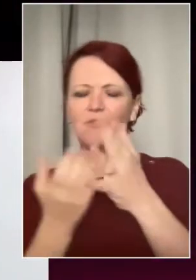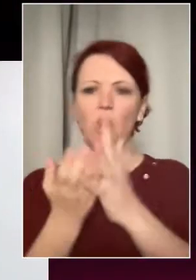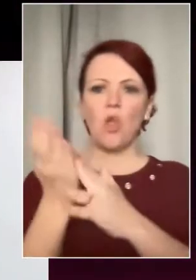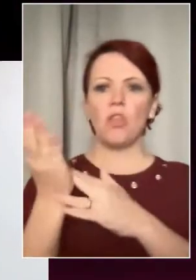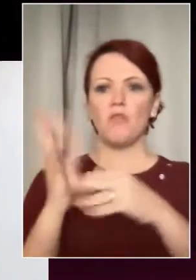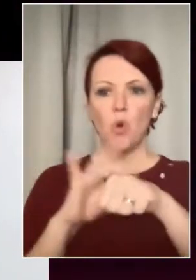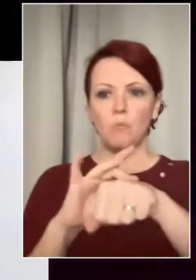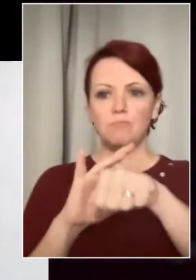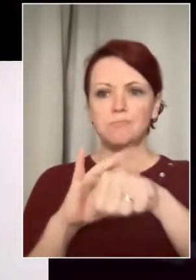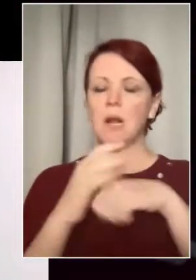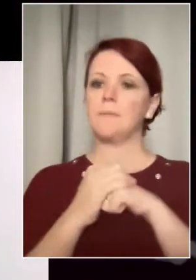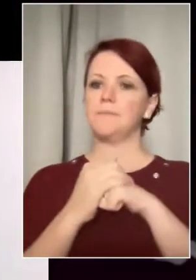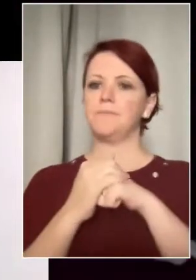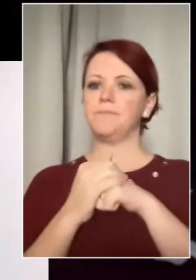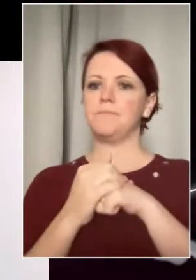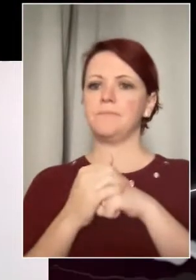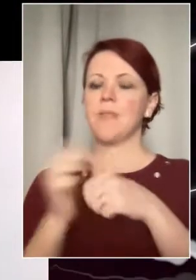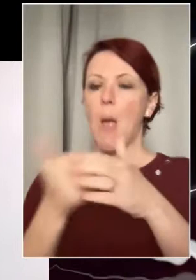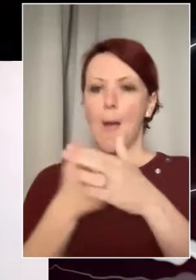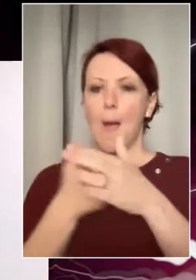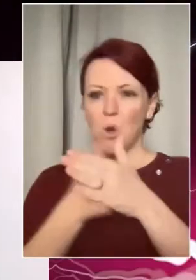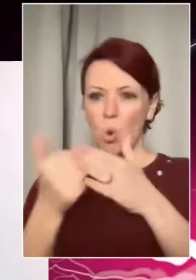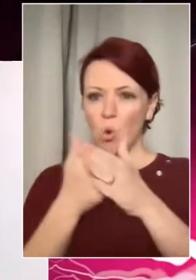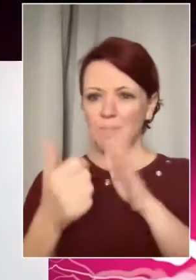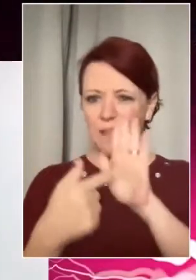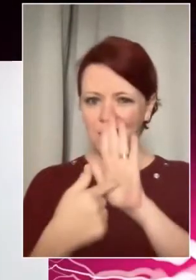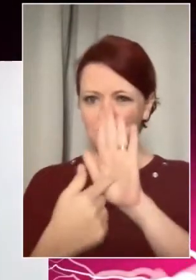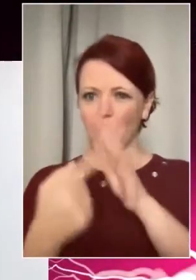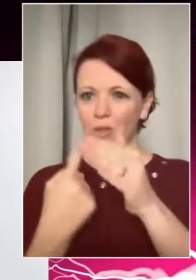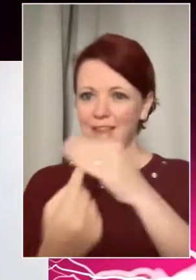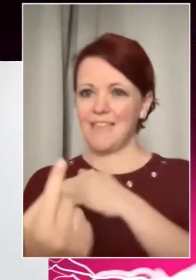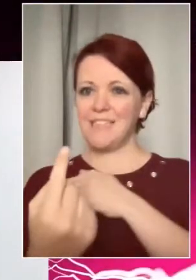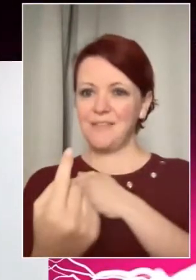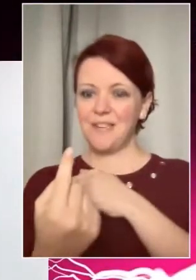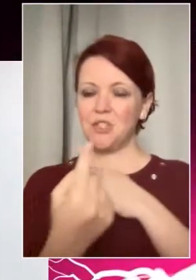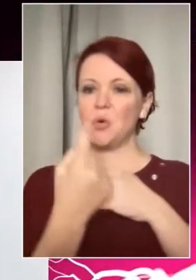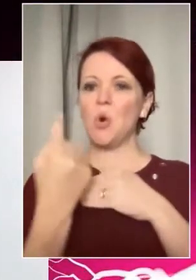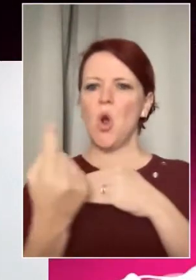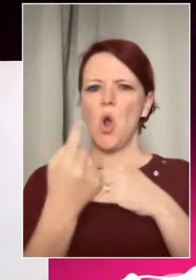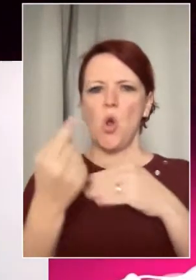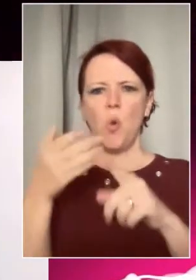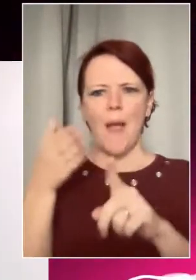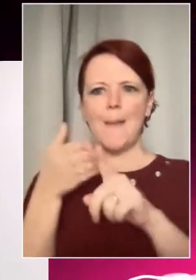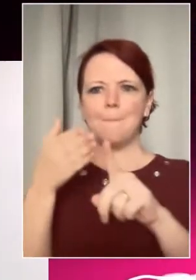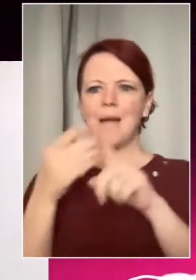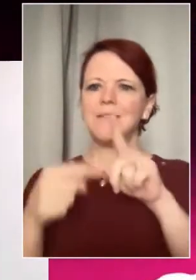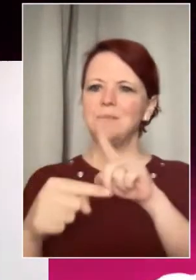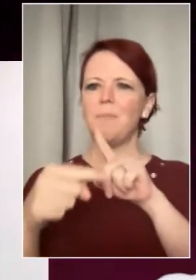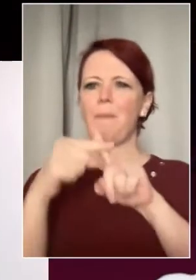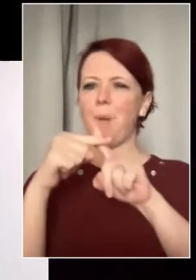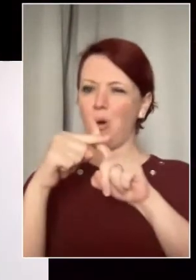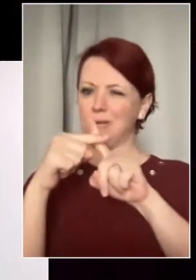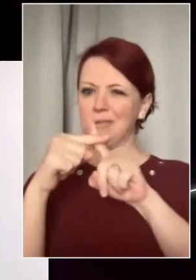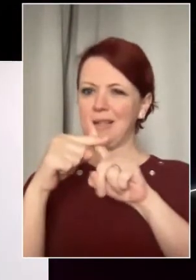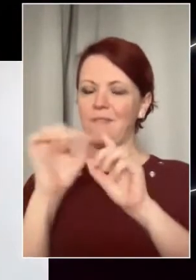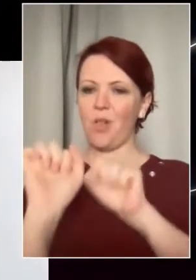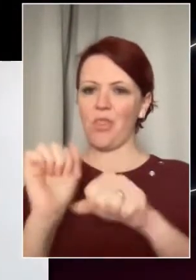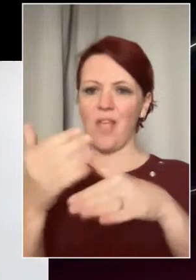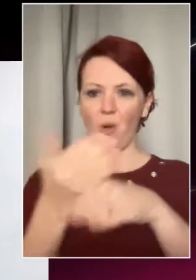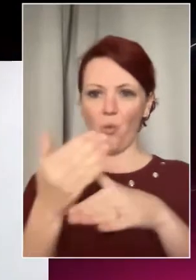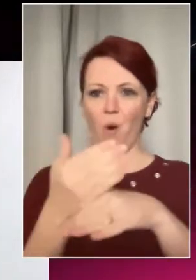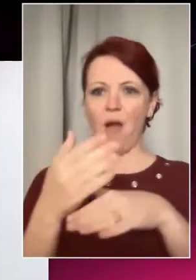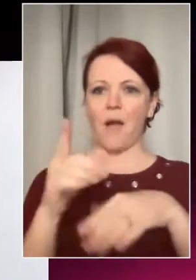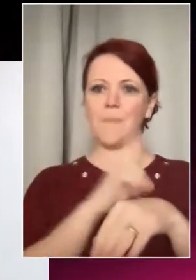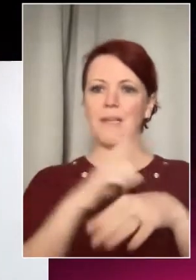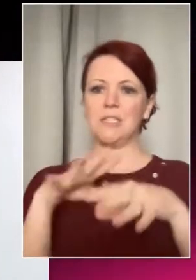they also showcase those fantastic apprentices who are already having a significant impact in their chosen field. We also want